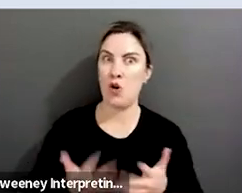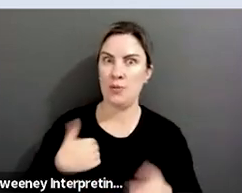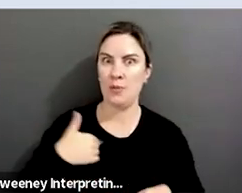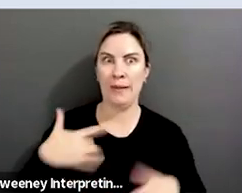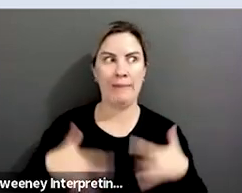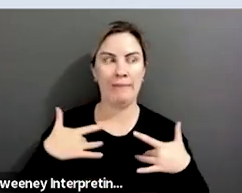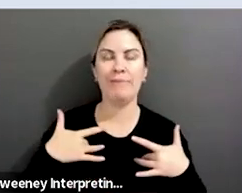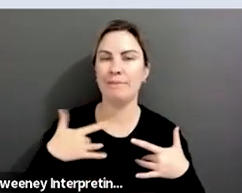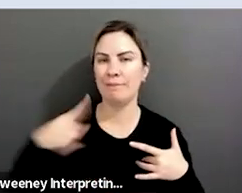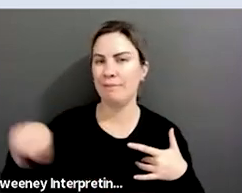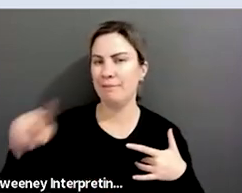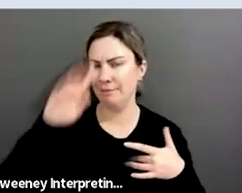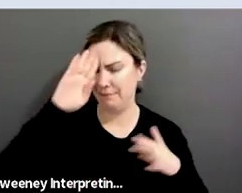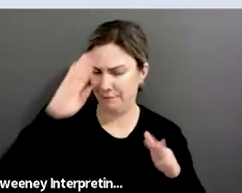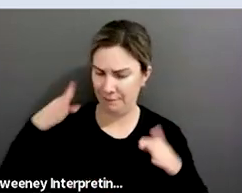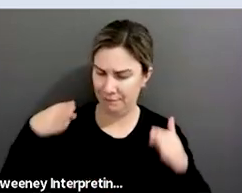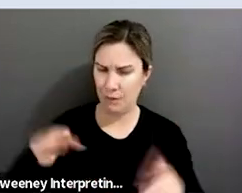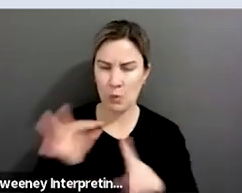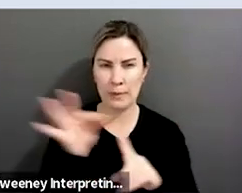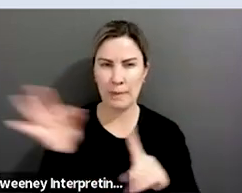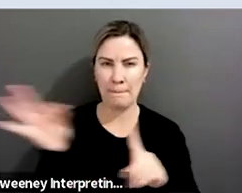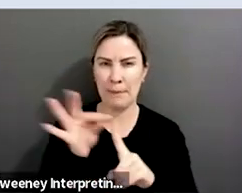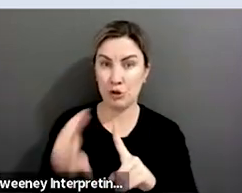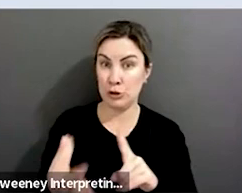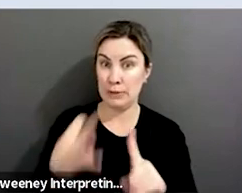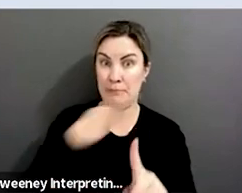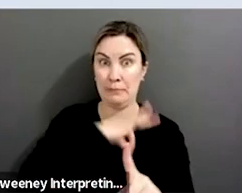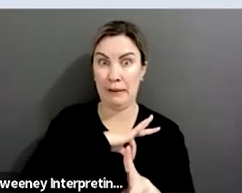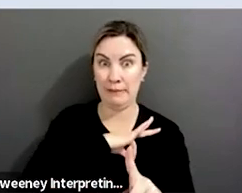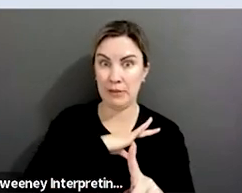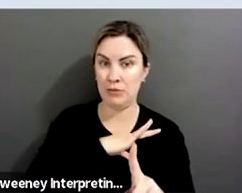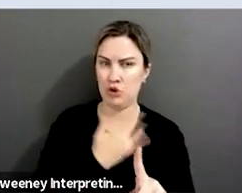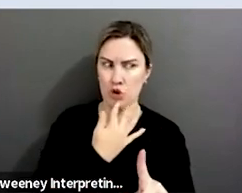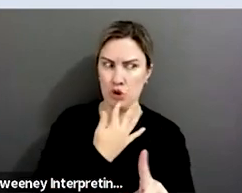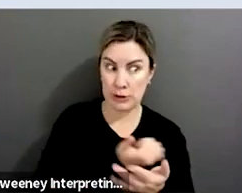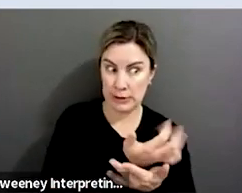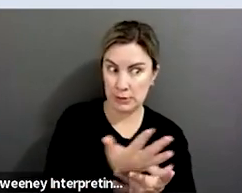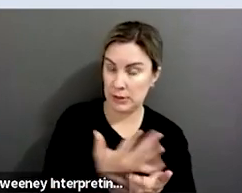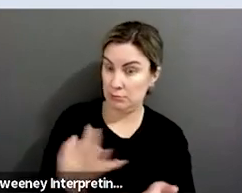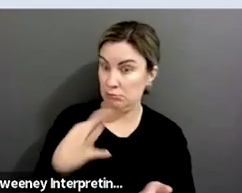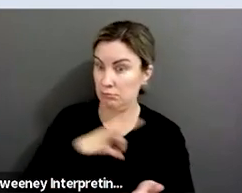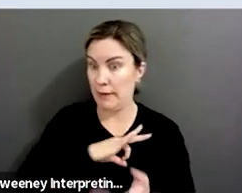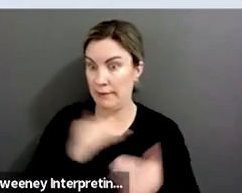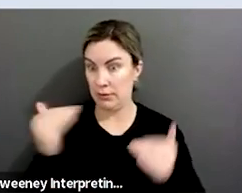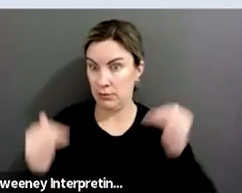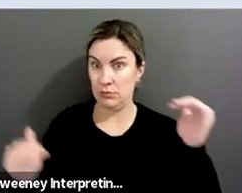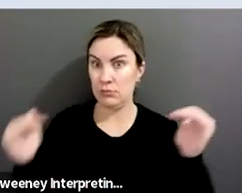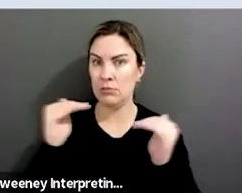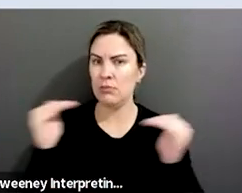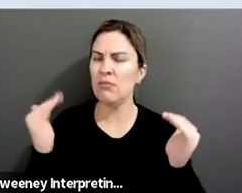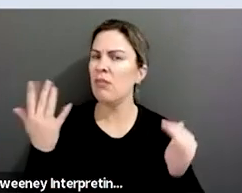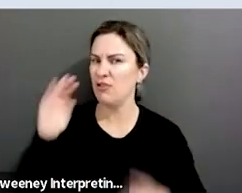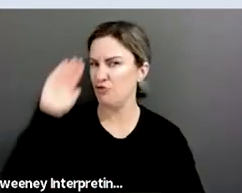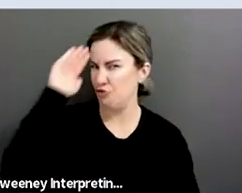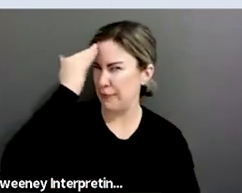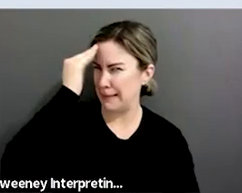a very tight focus on measured cost benefit analysis. And resilience can be difficult to